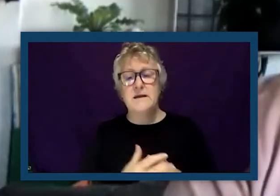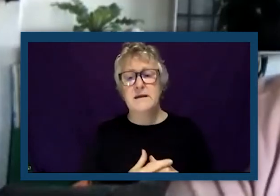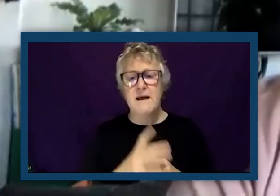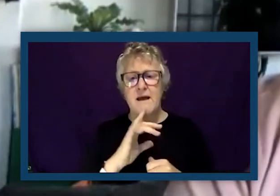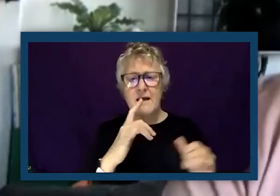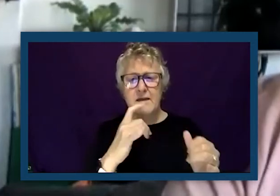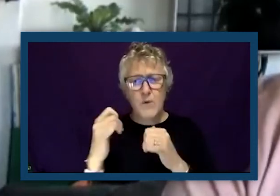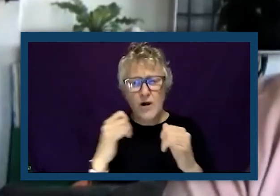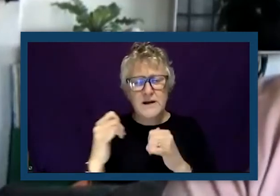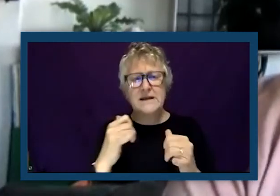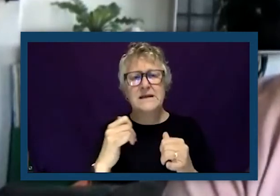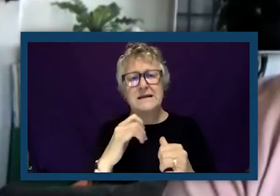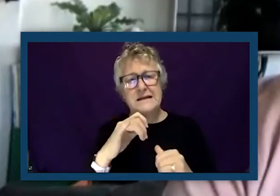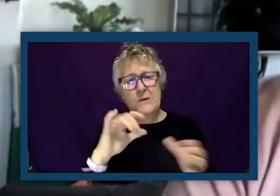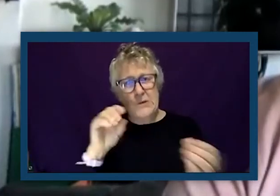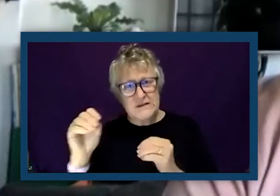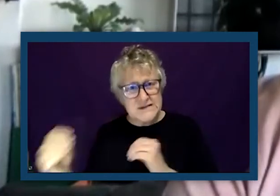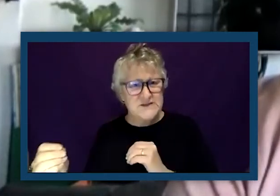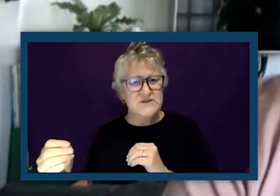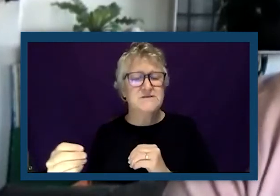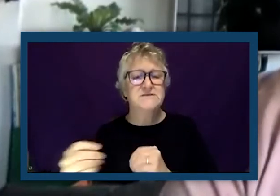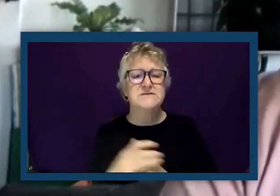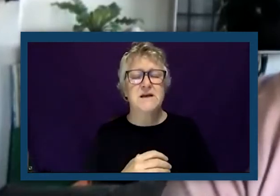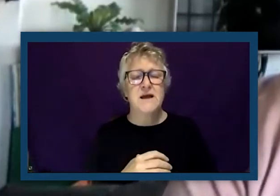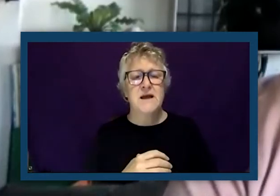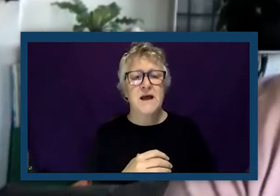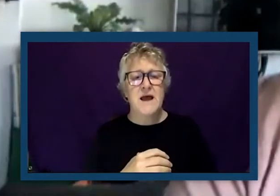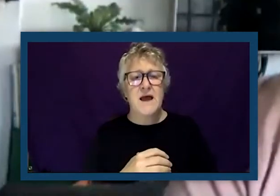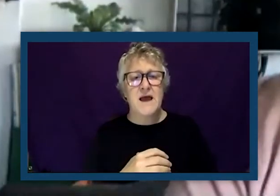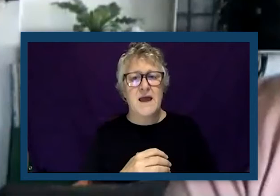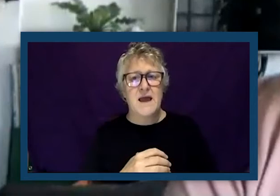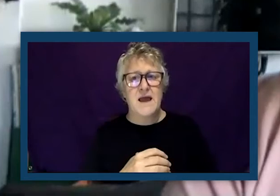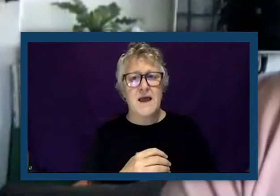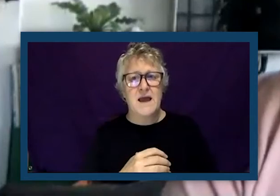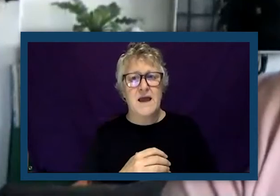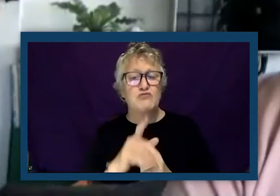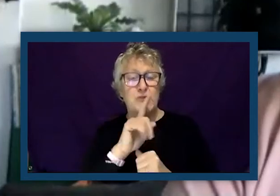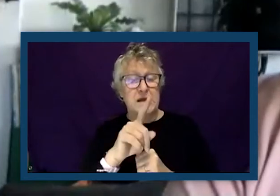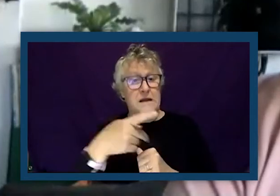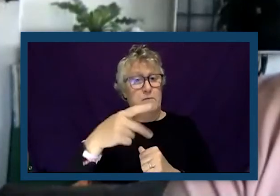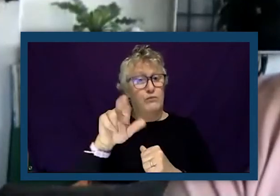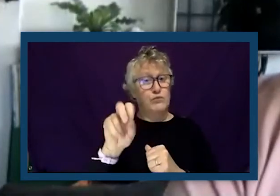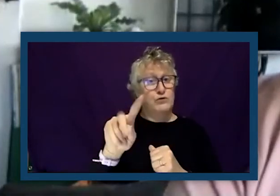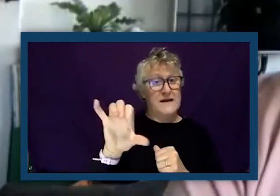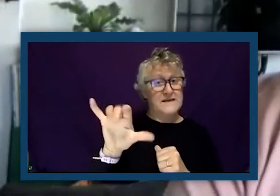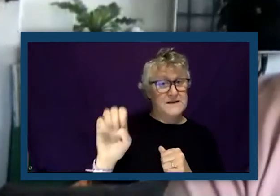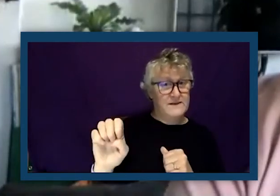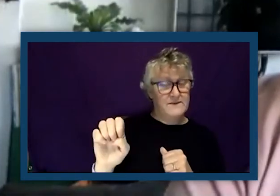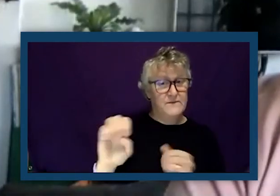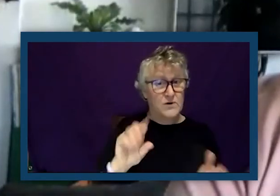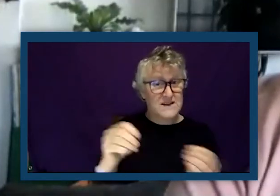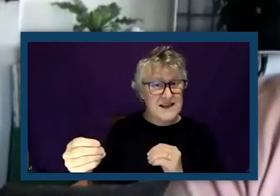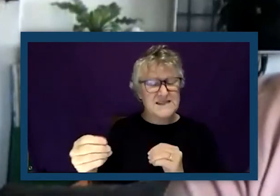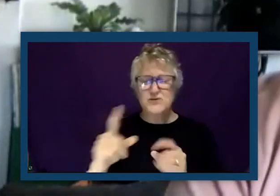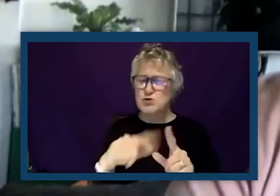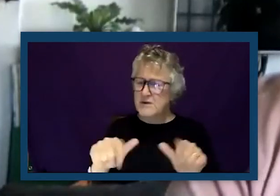well as organizations like us as Equality California that are are progressive organizations, how do we continue to do the work in these